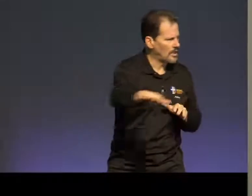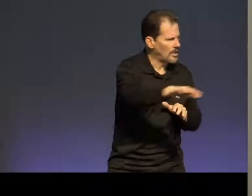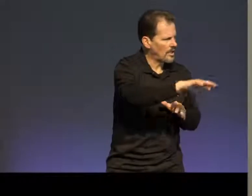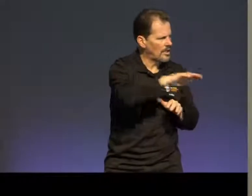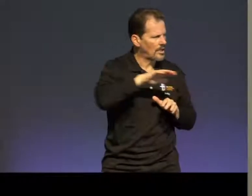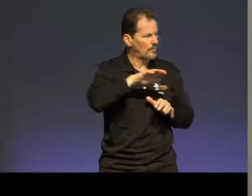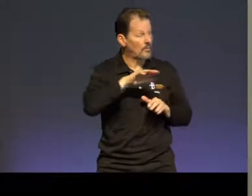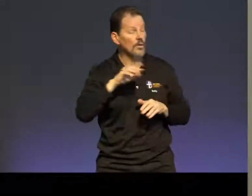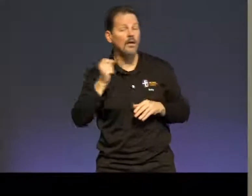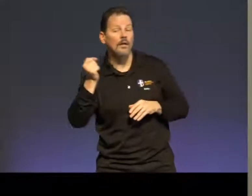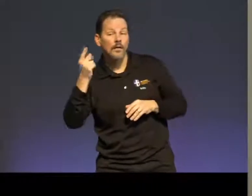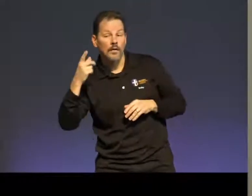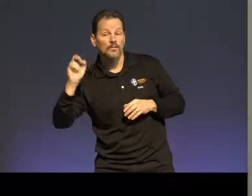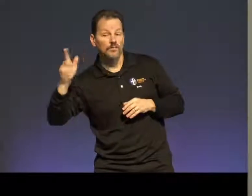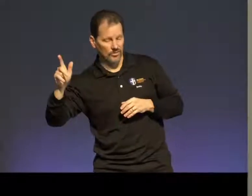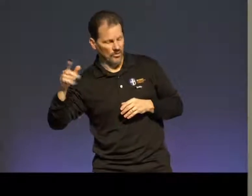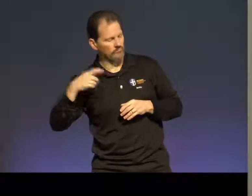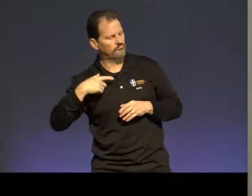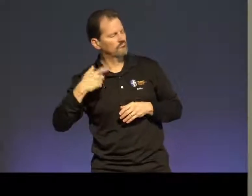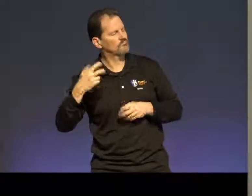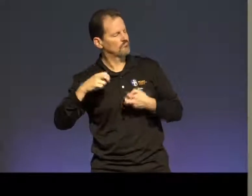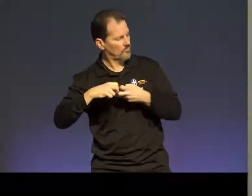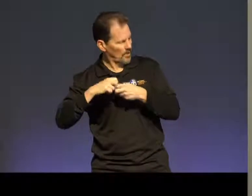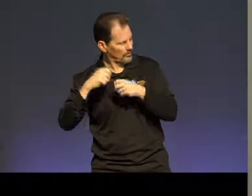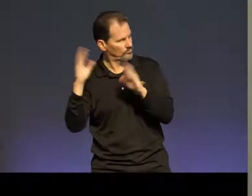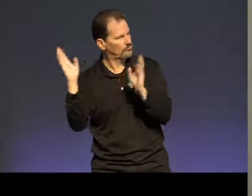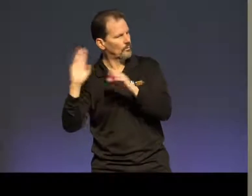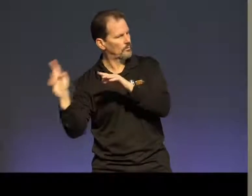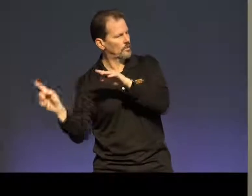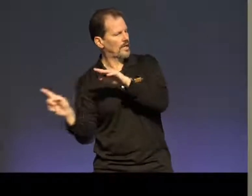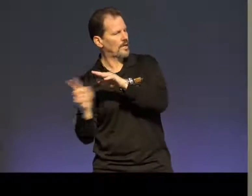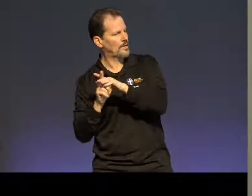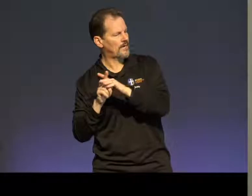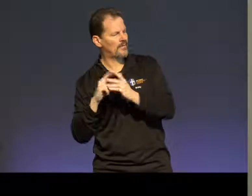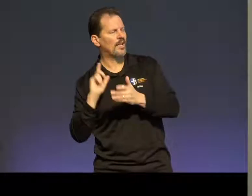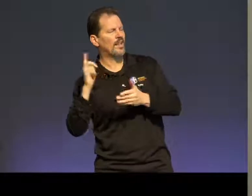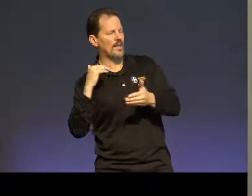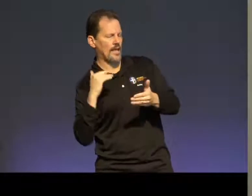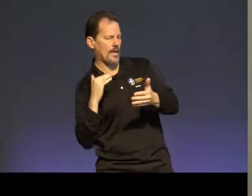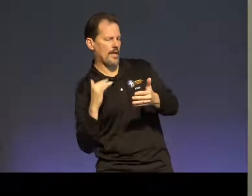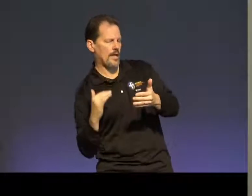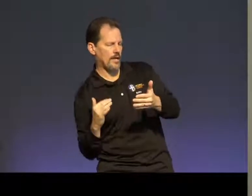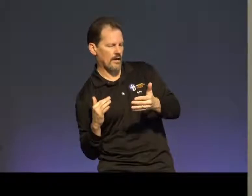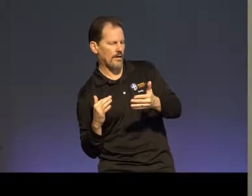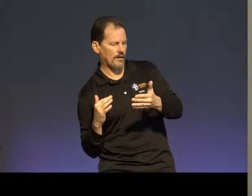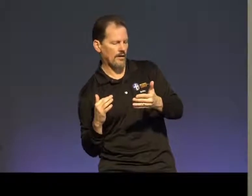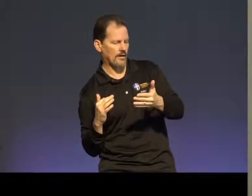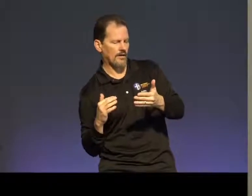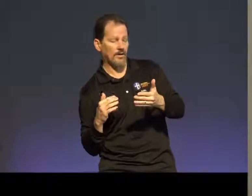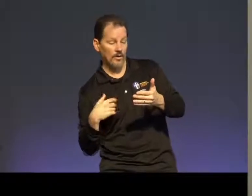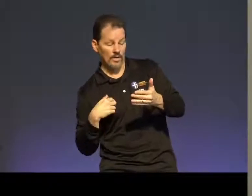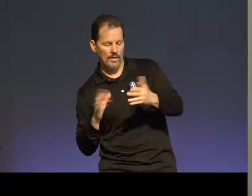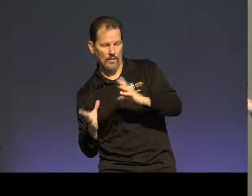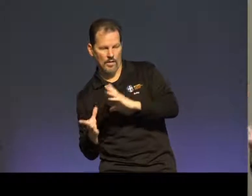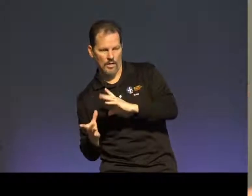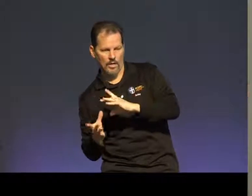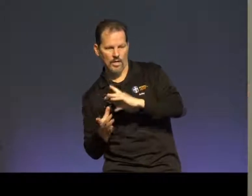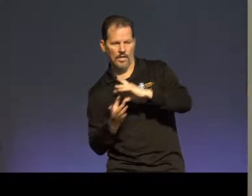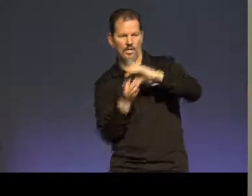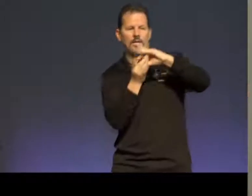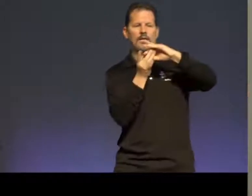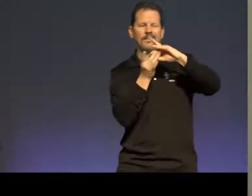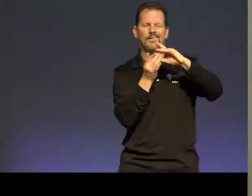of this, I'm going to read a little bit further down from what I read here. And the consequences of his actions led to the first time God says, your kingdom will not